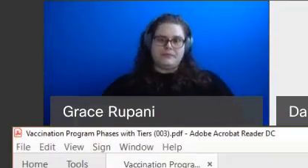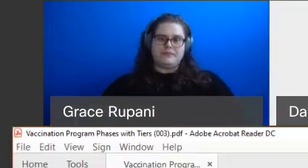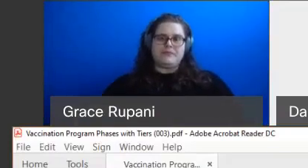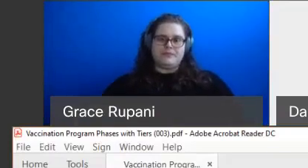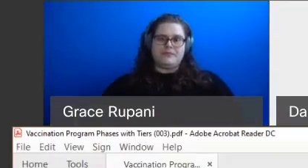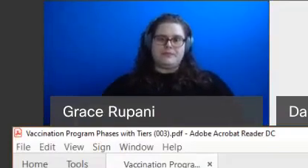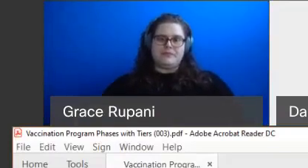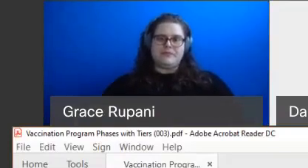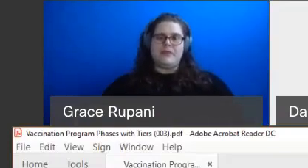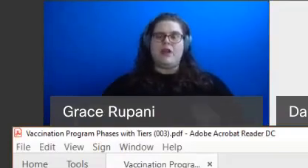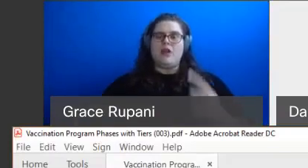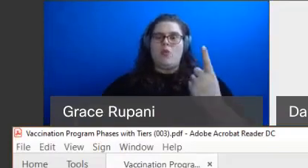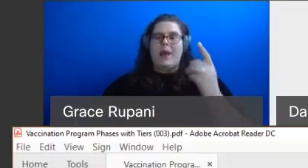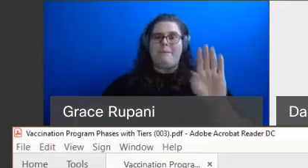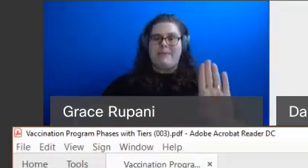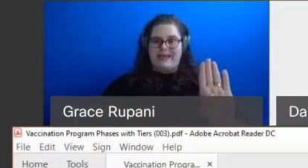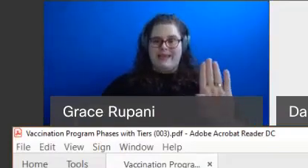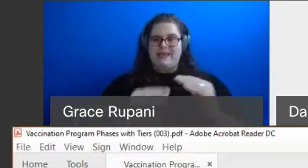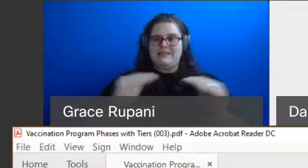Phase 1B, tier 3,